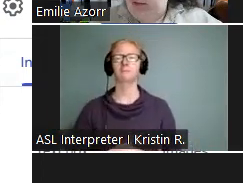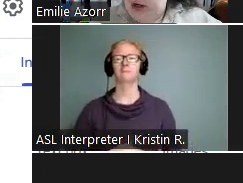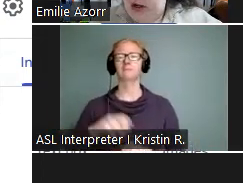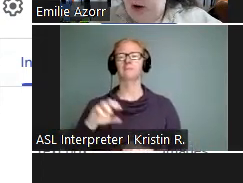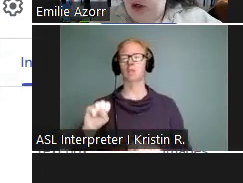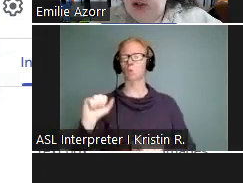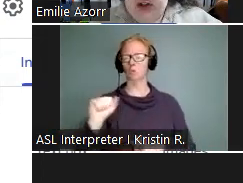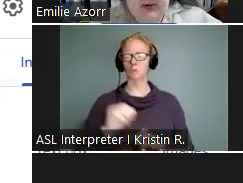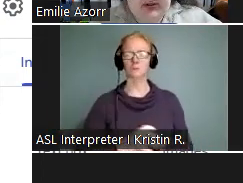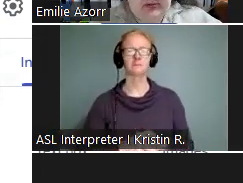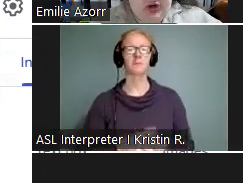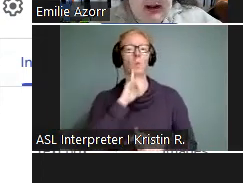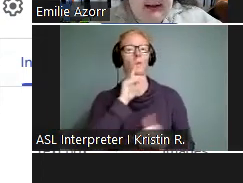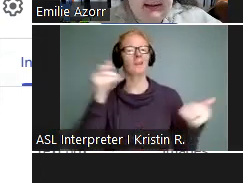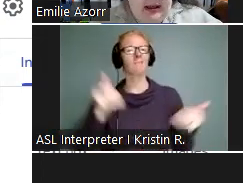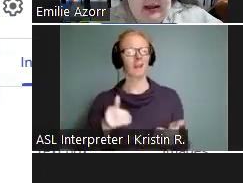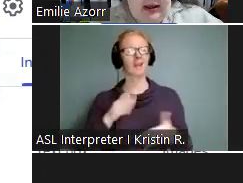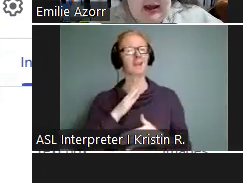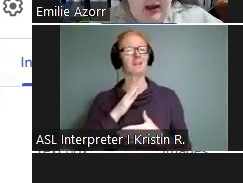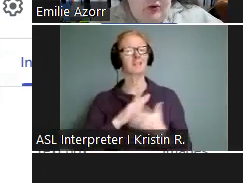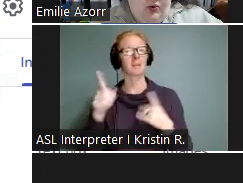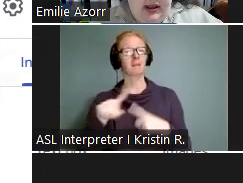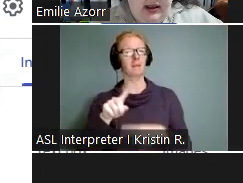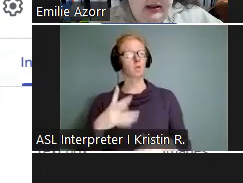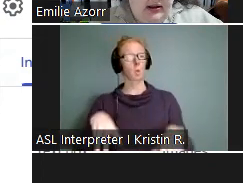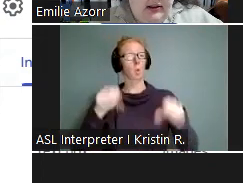invited some community partners to host some training.